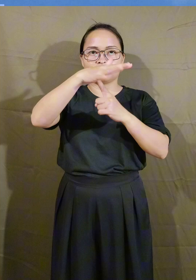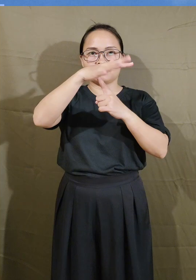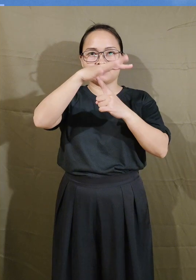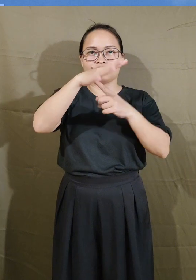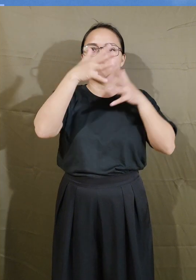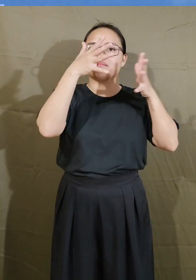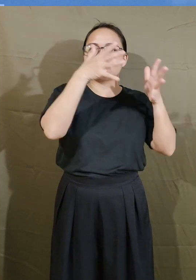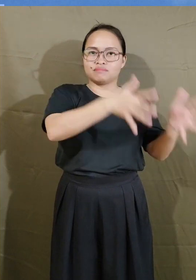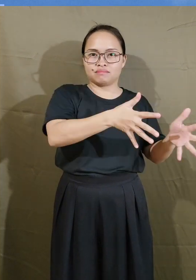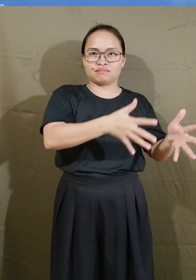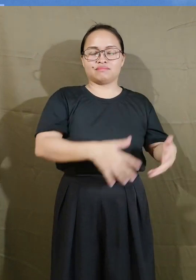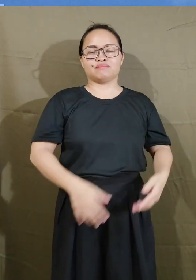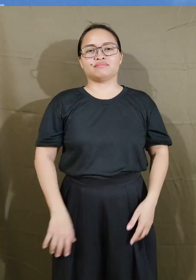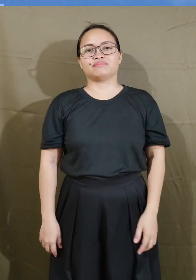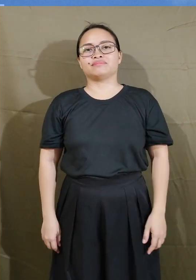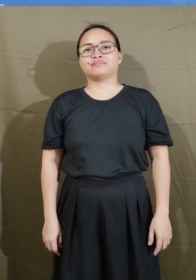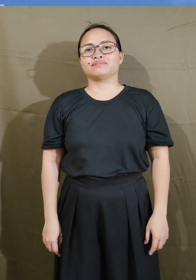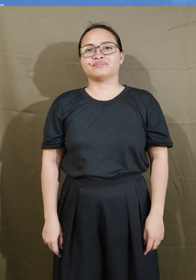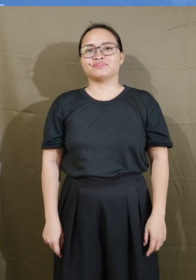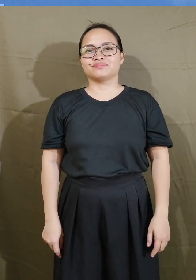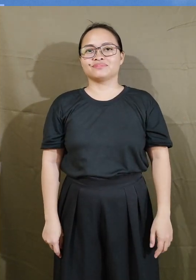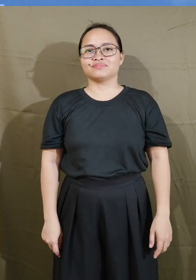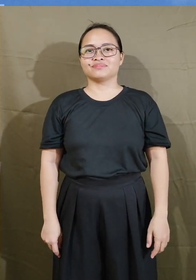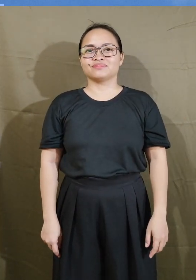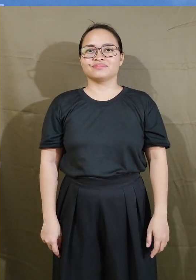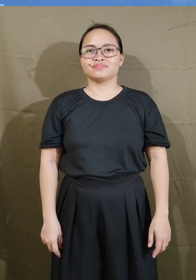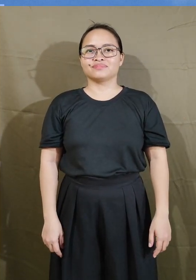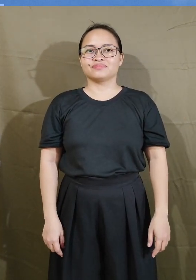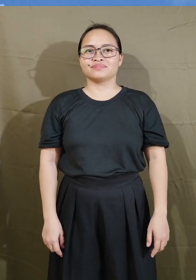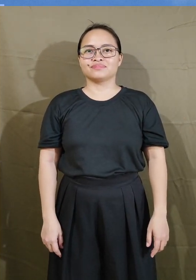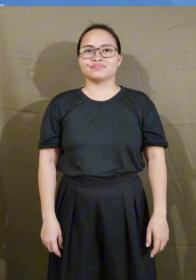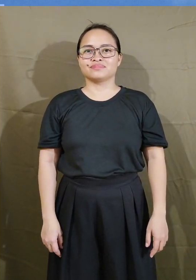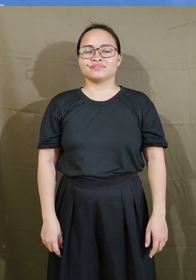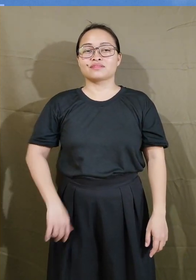2,918 helicopters left.